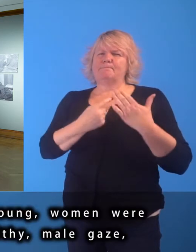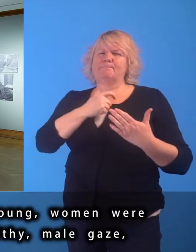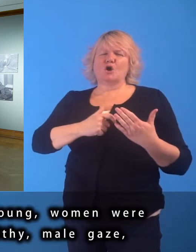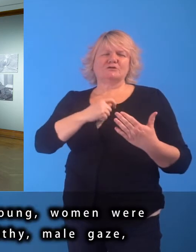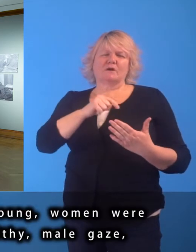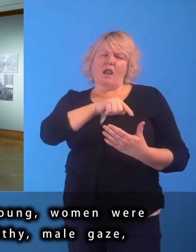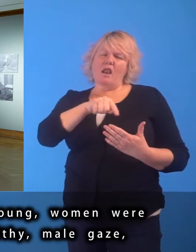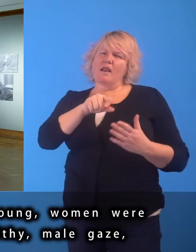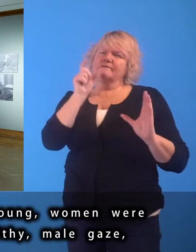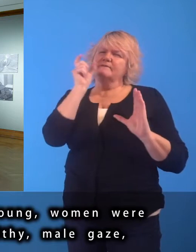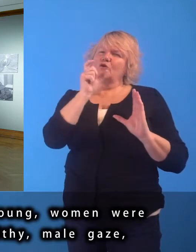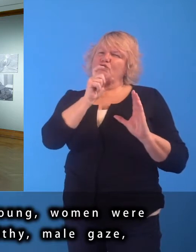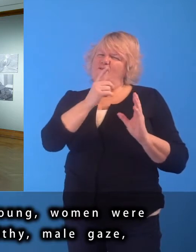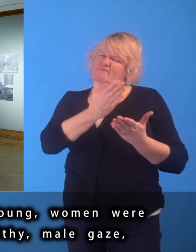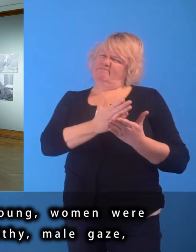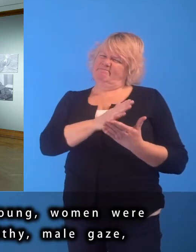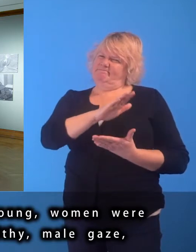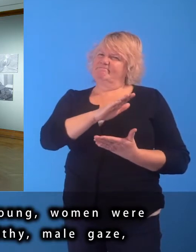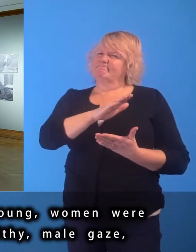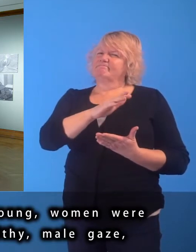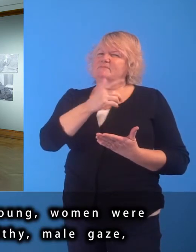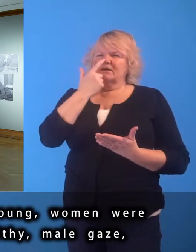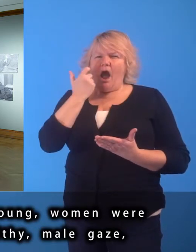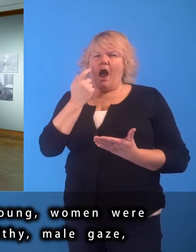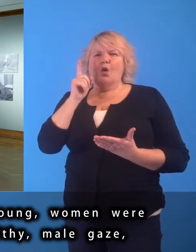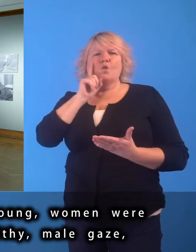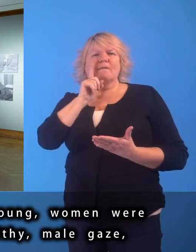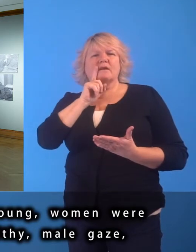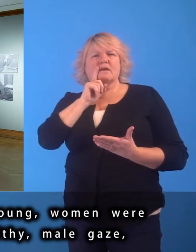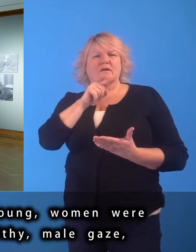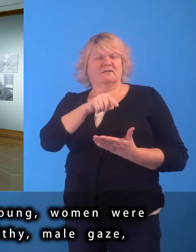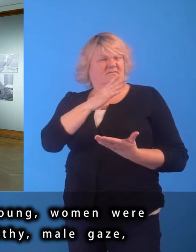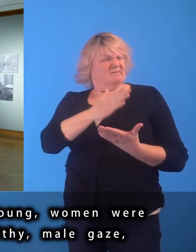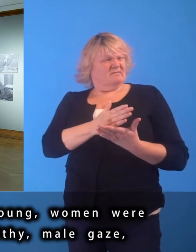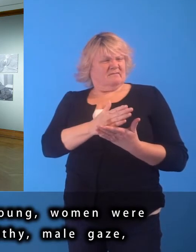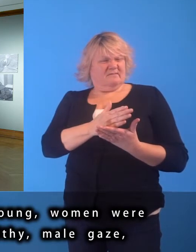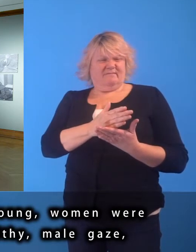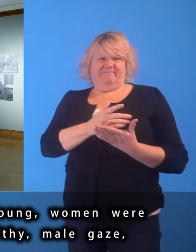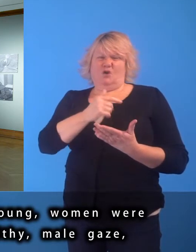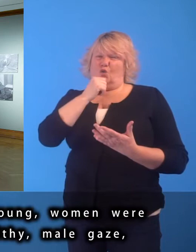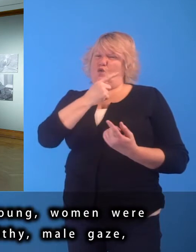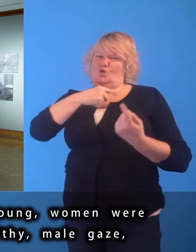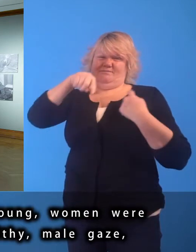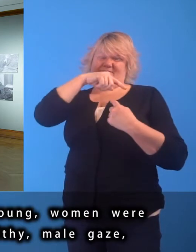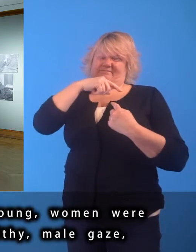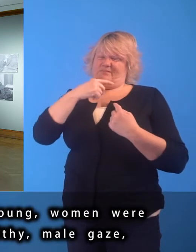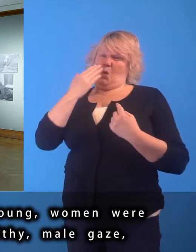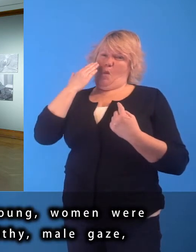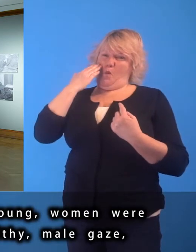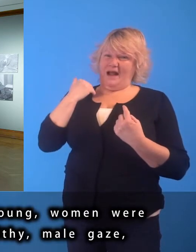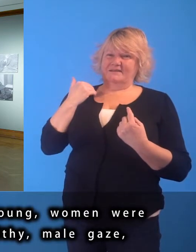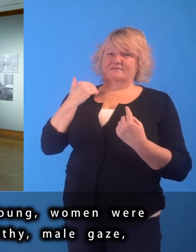These intimate photos of poor, young women were the products of a white,